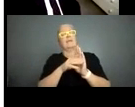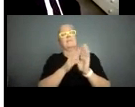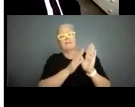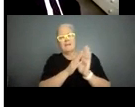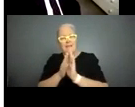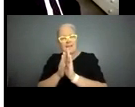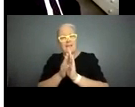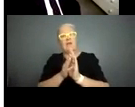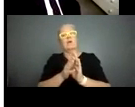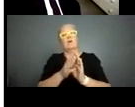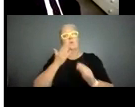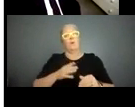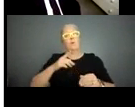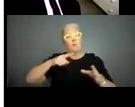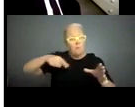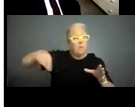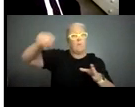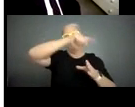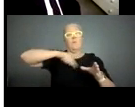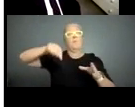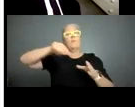do benefits every single child in the school.